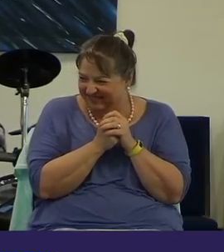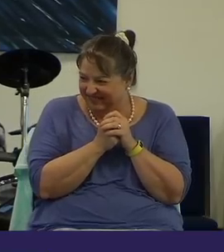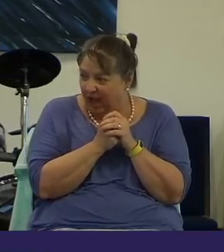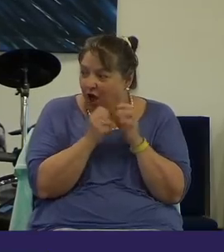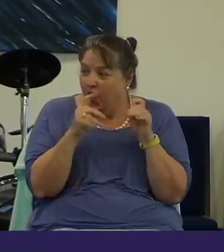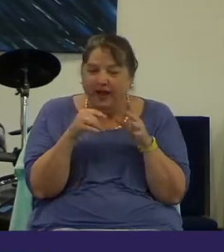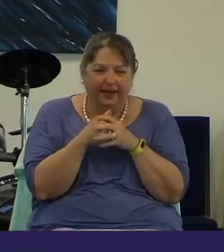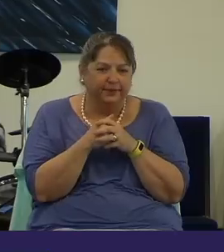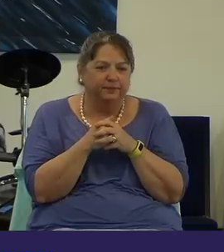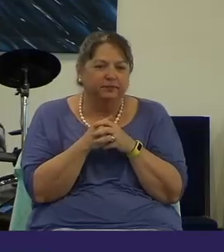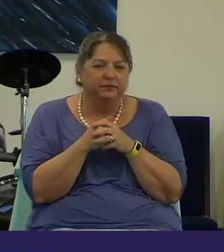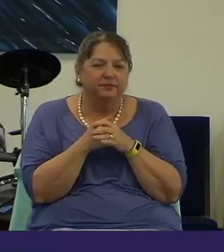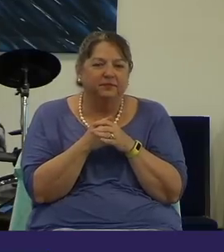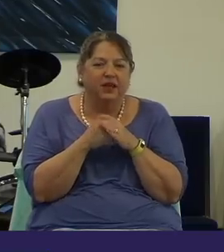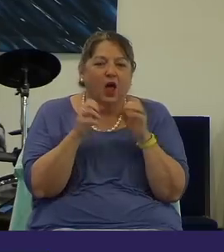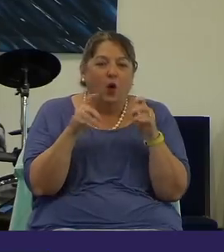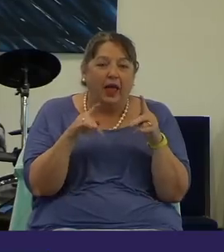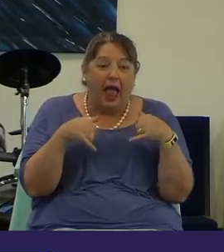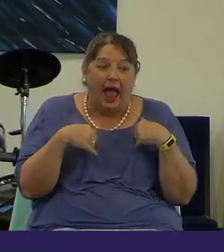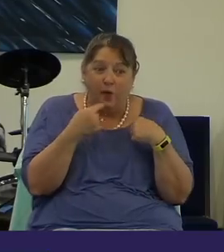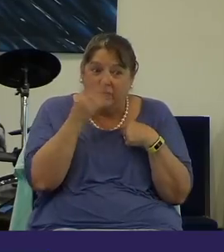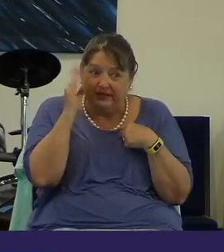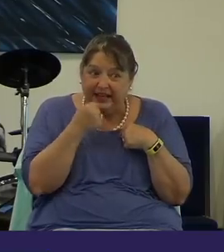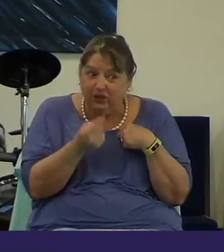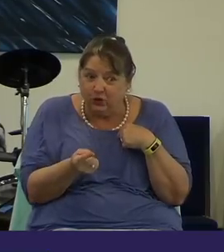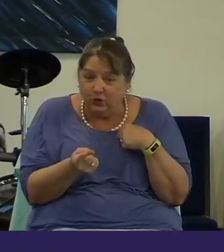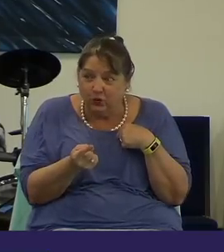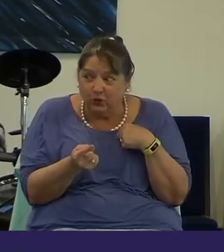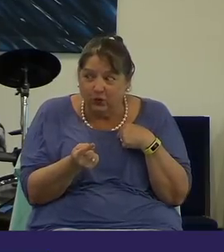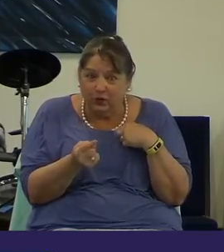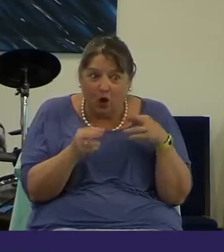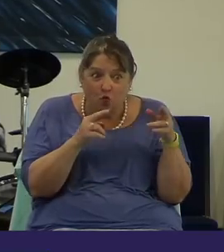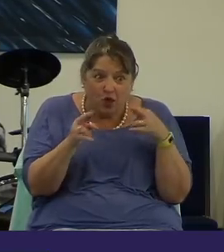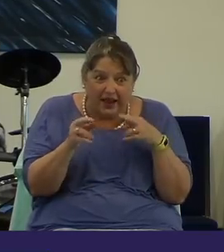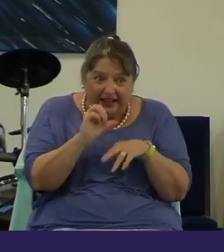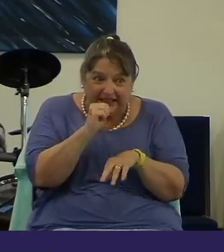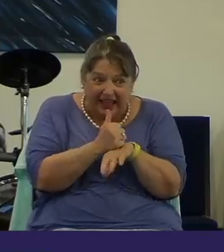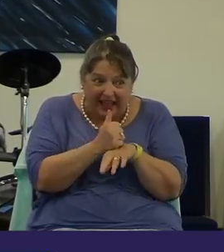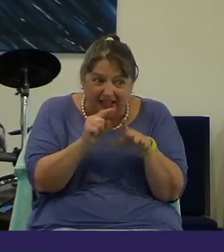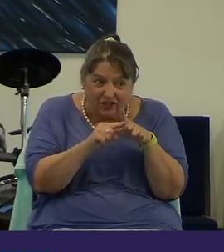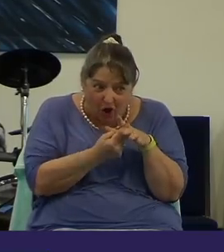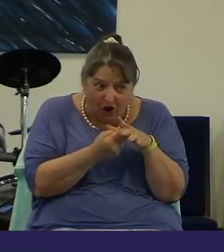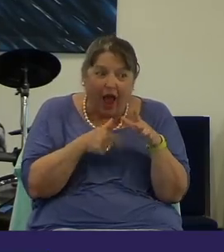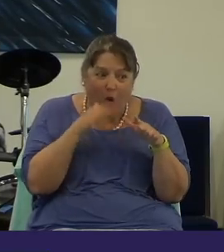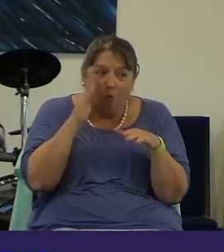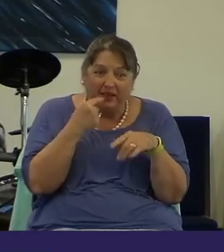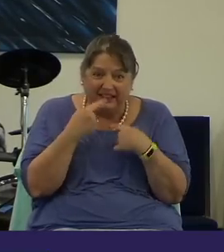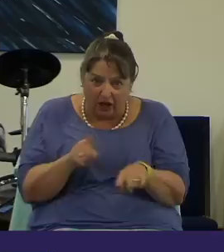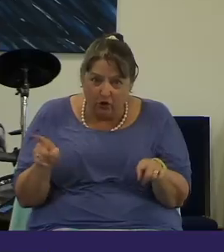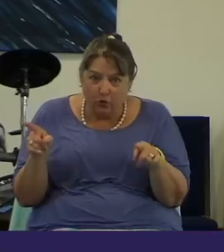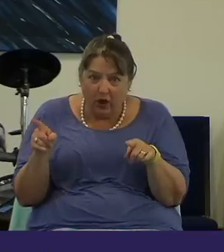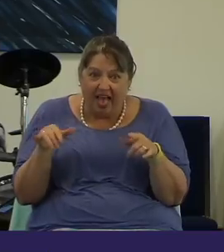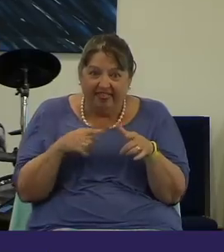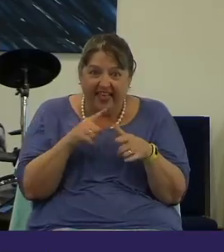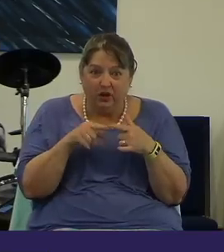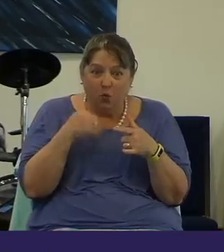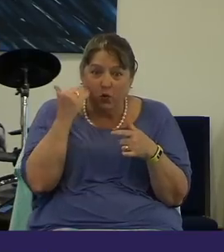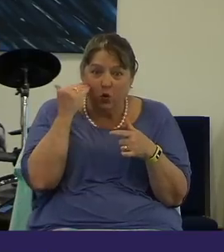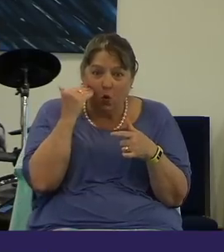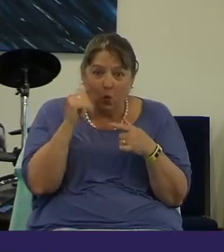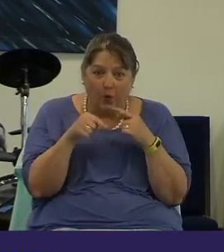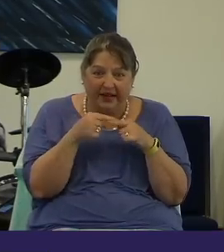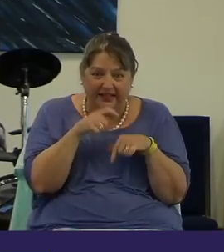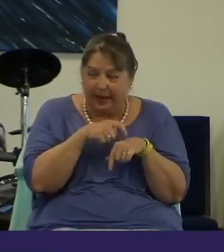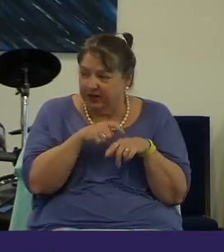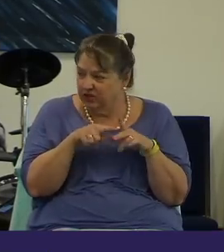Huh? Oh, I'm going to tell them. So when I tell you, you know how they say ready, set, start, that's what I'm going to do. And that's how that guy will know.